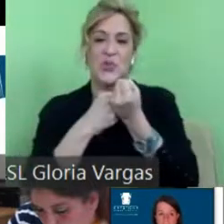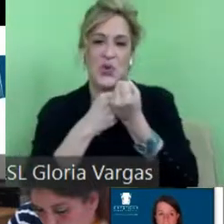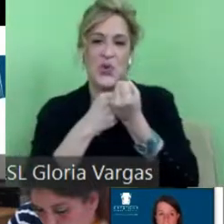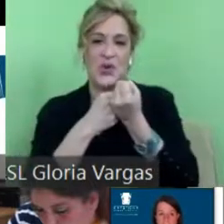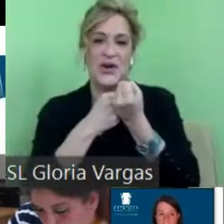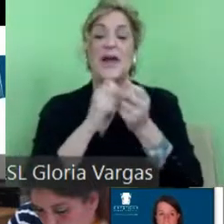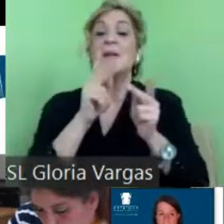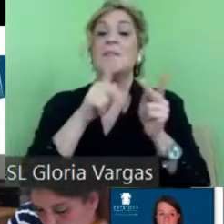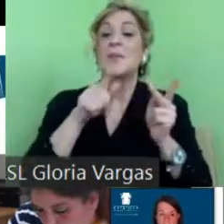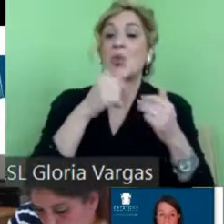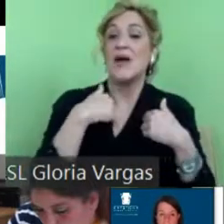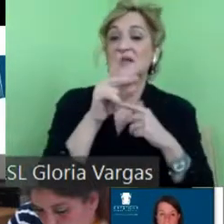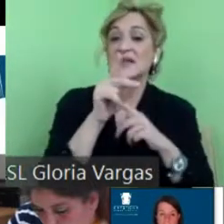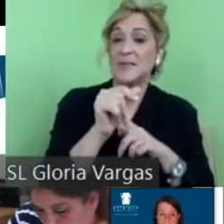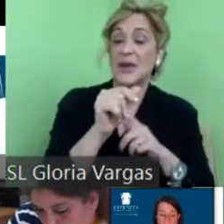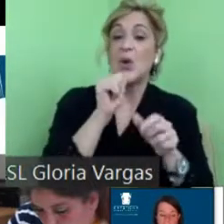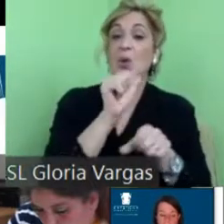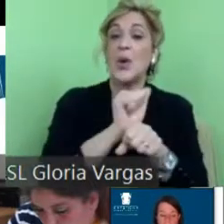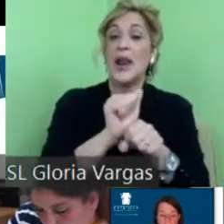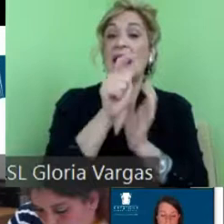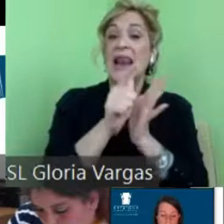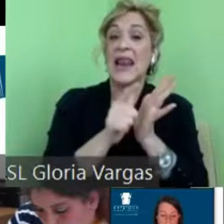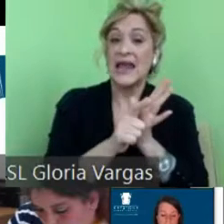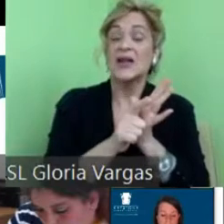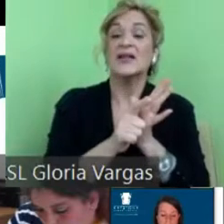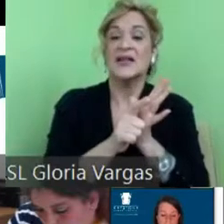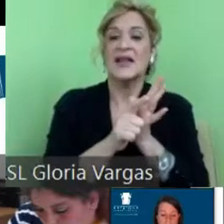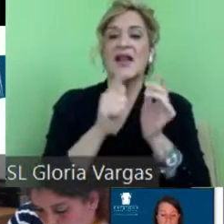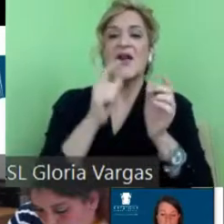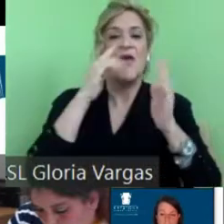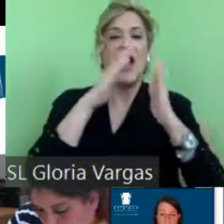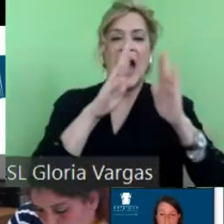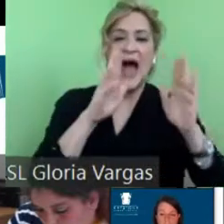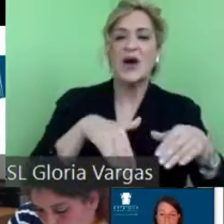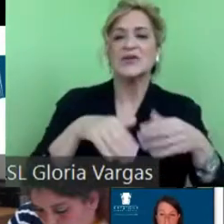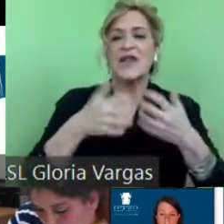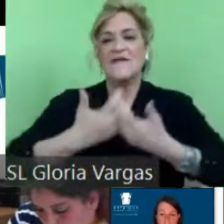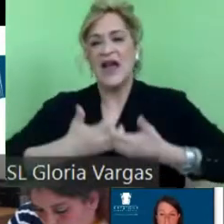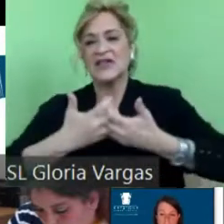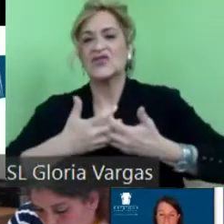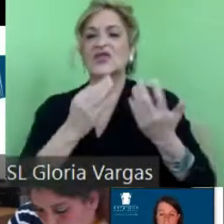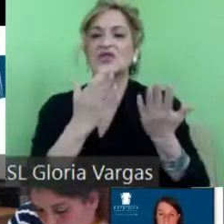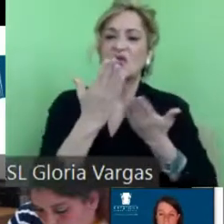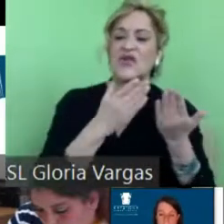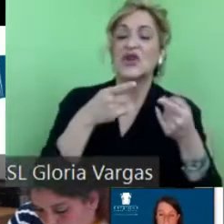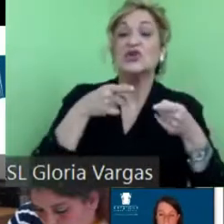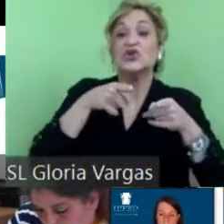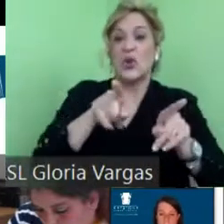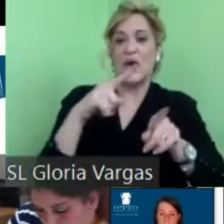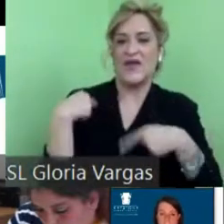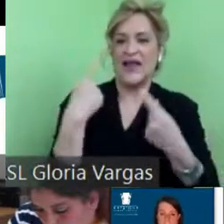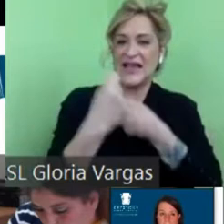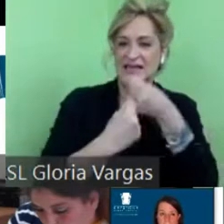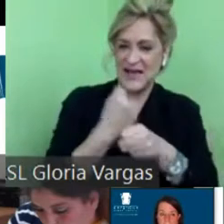with disabilities were employed legally in shops, greenhouses, factories, services during the last year. We